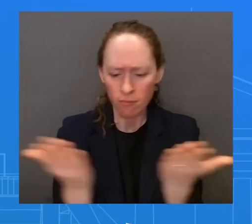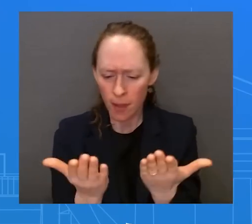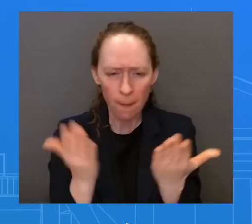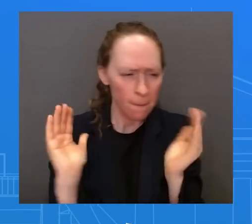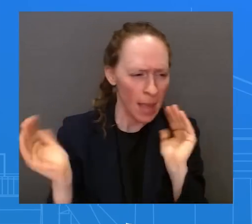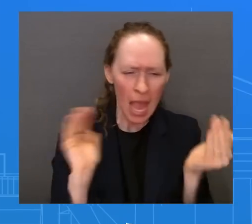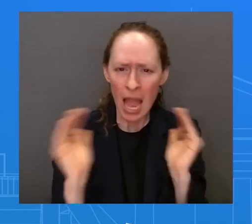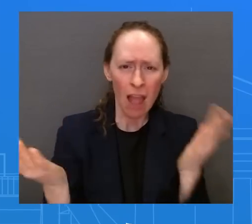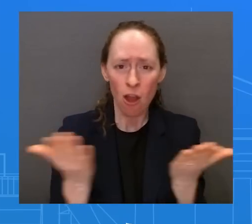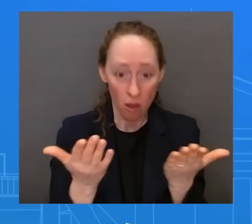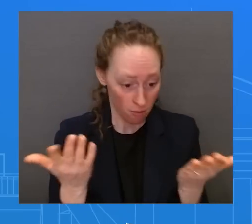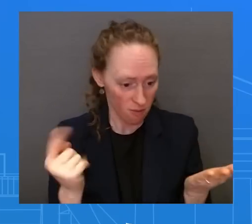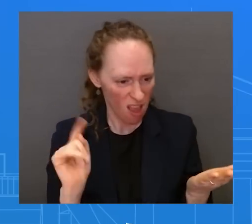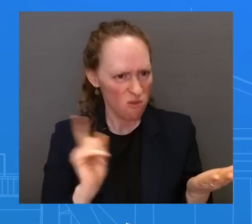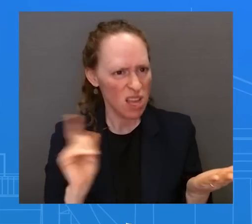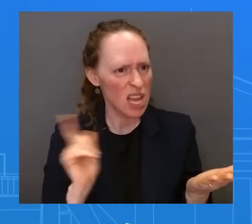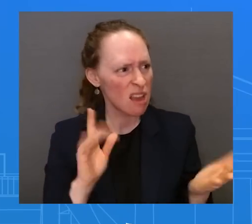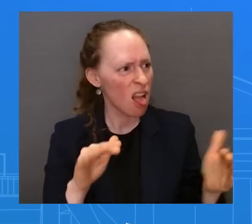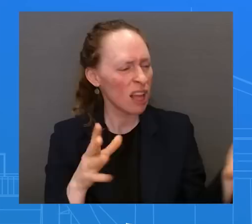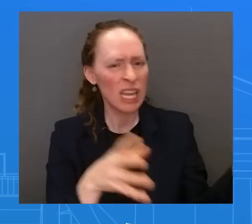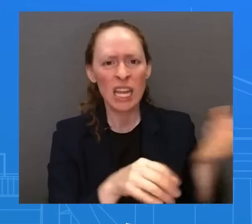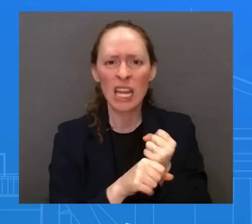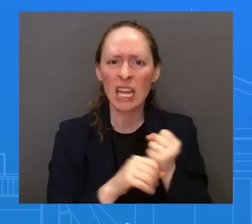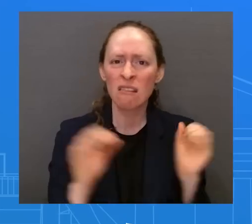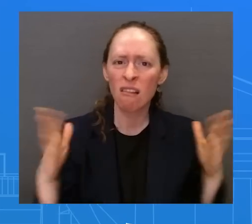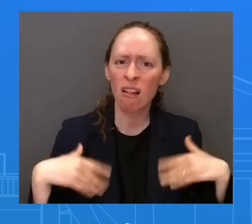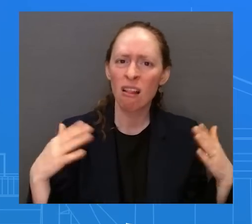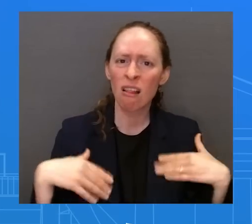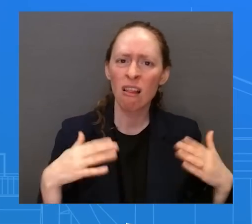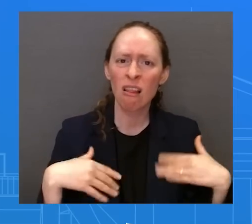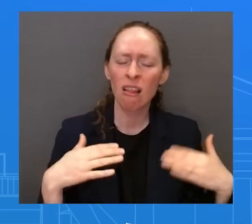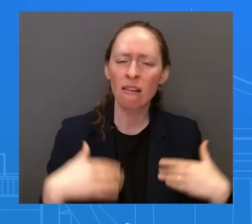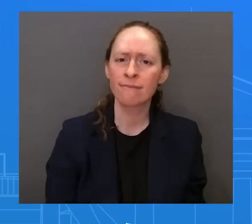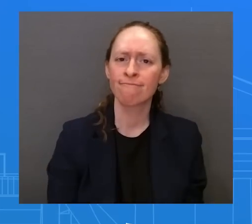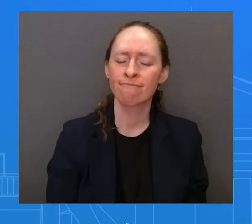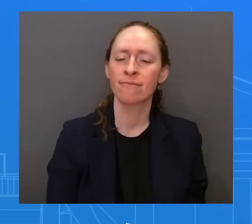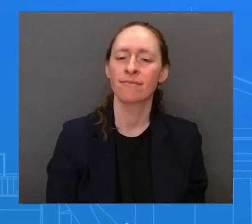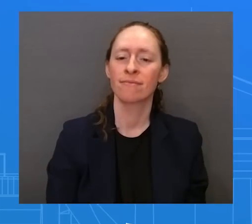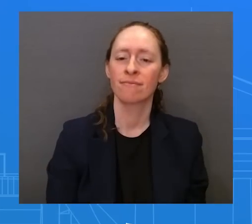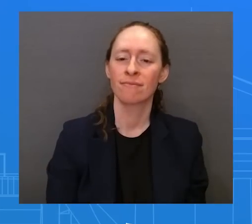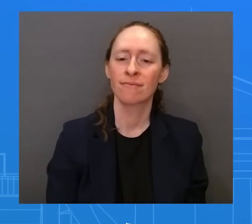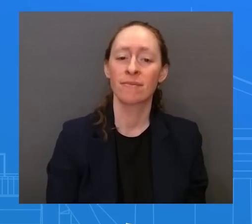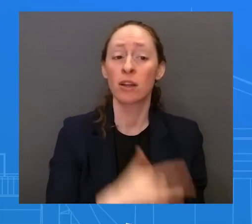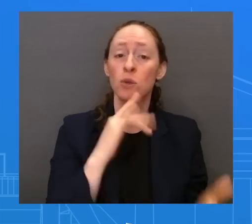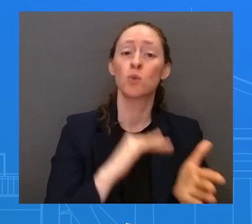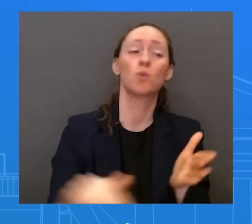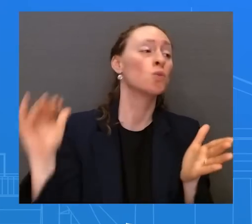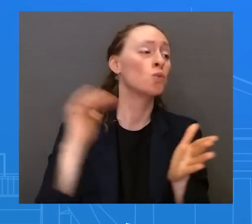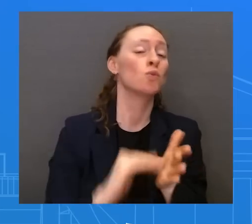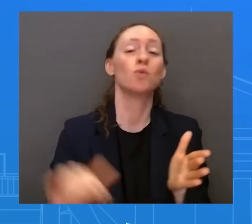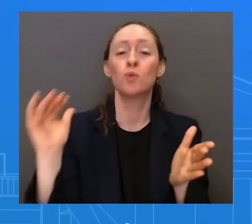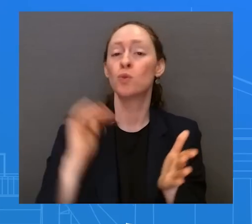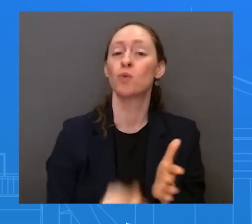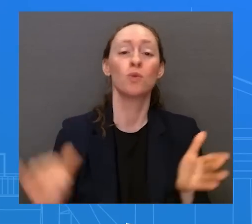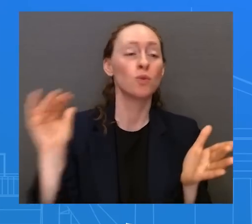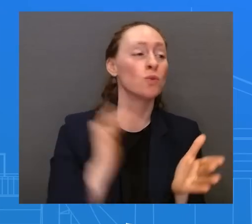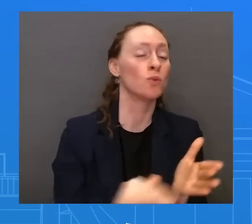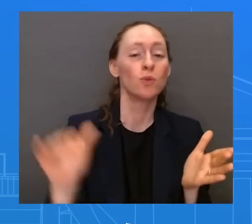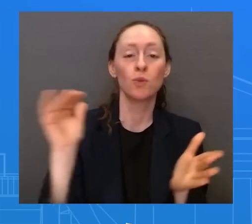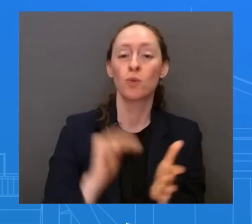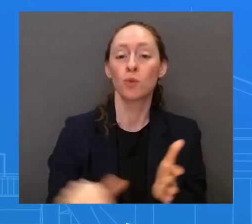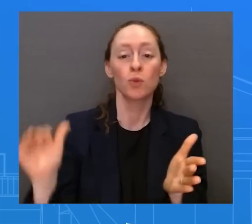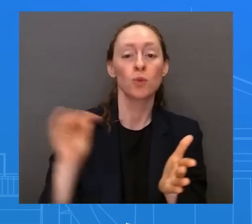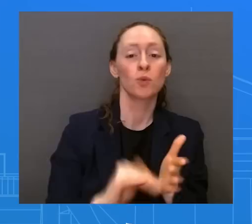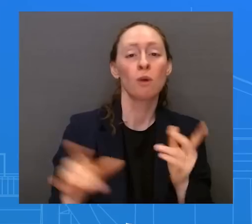able to do that all they do is present uh you know excuses that's what we've been seeing so the budget will have a negotiation